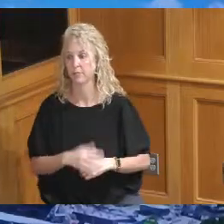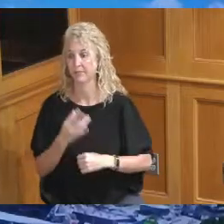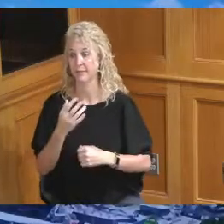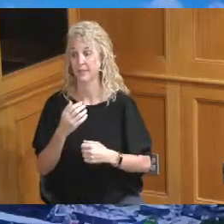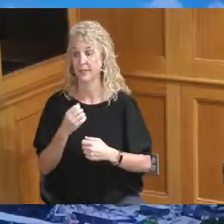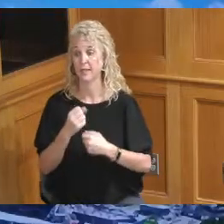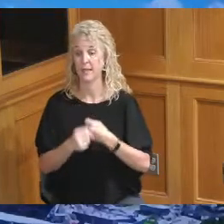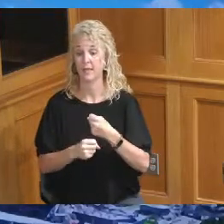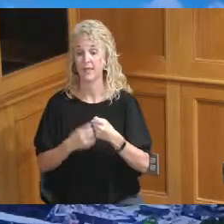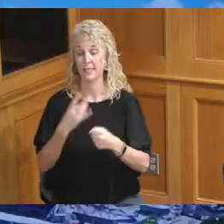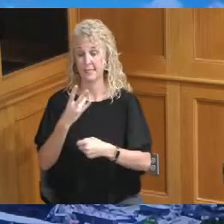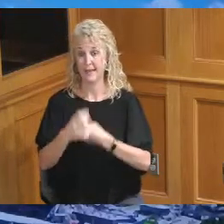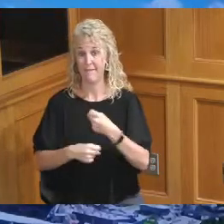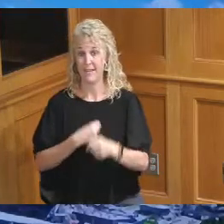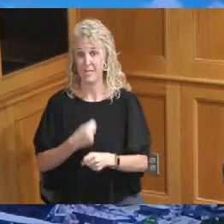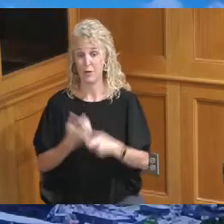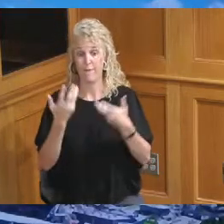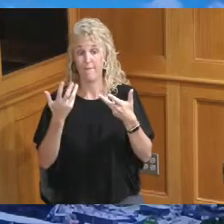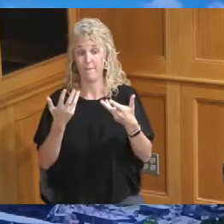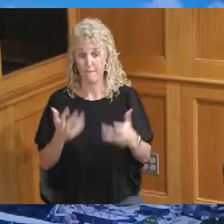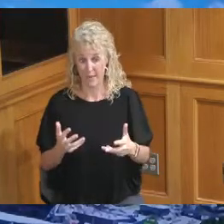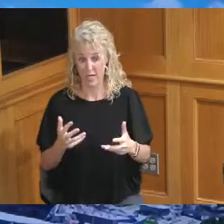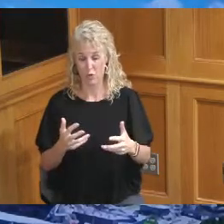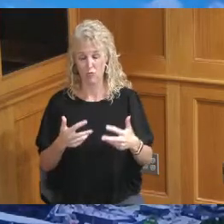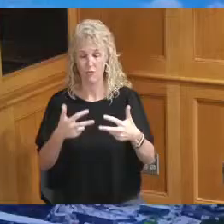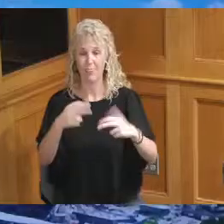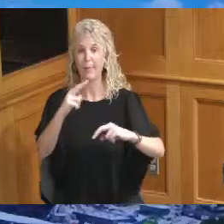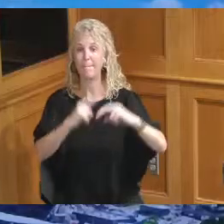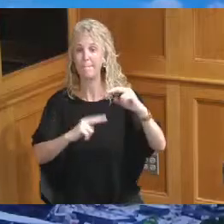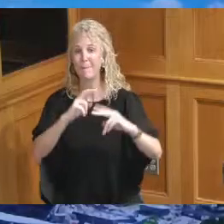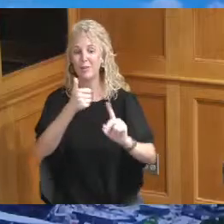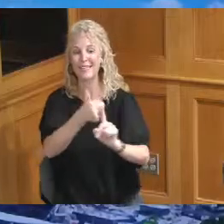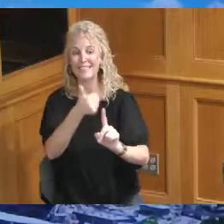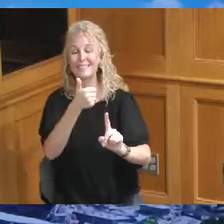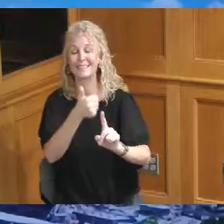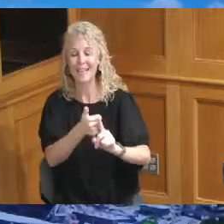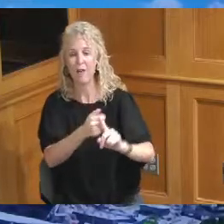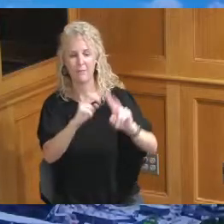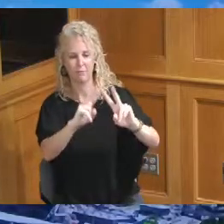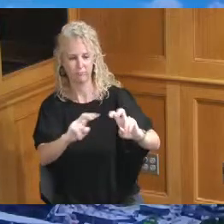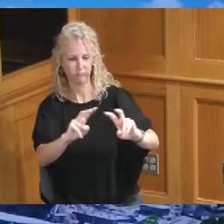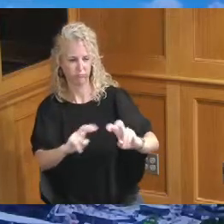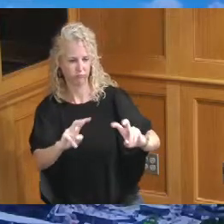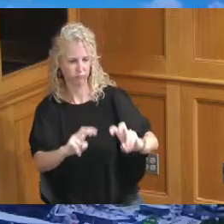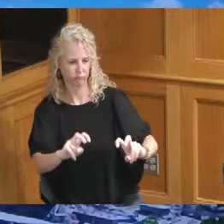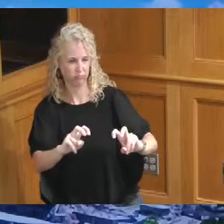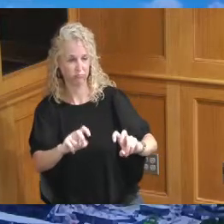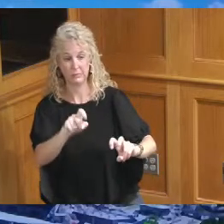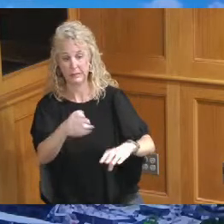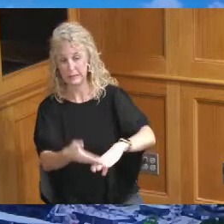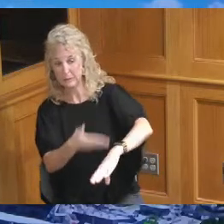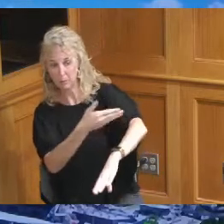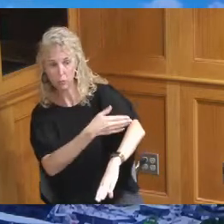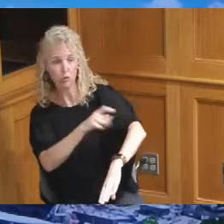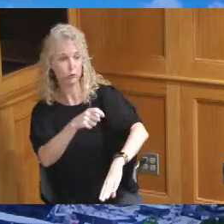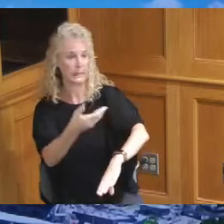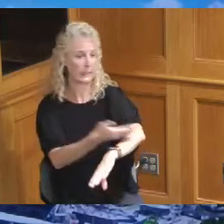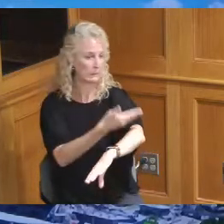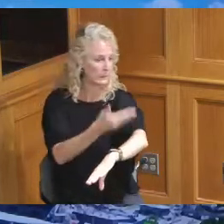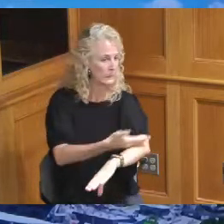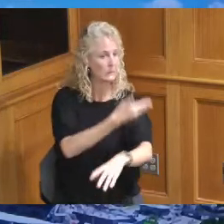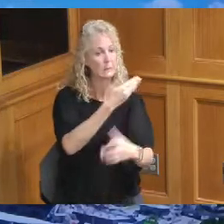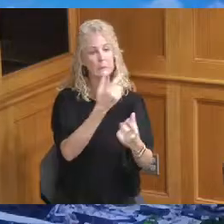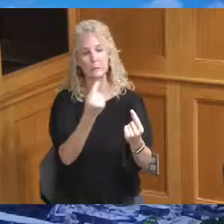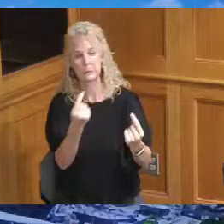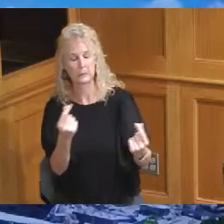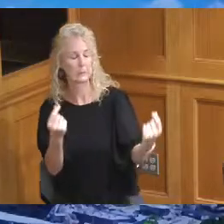year 7. We are doing a renovation of a current stadium, and we'll continue to look at that stadium and its infrastructure and to